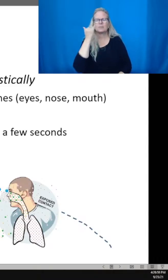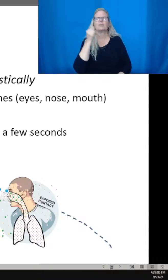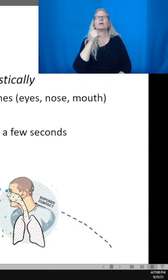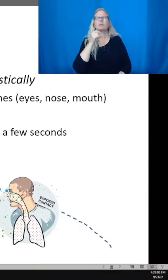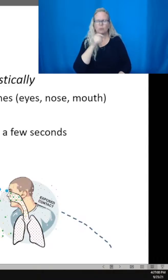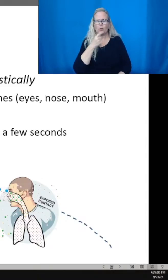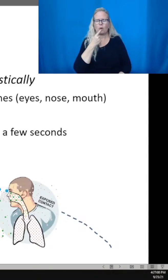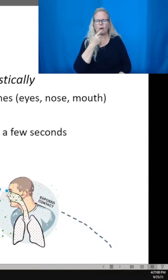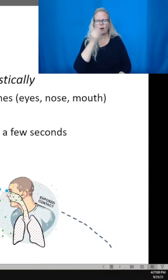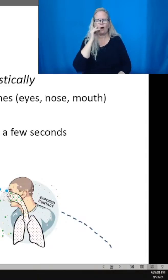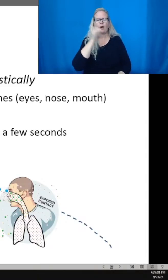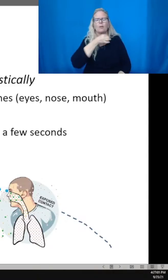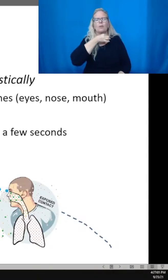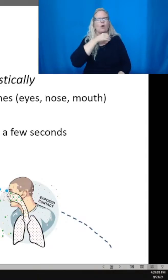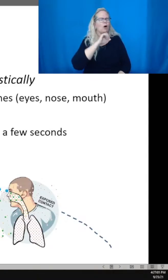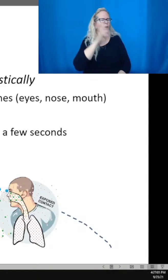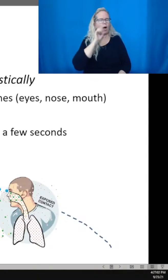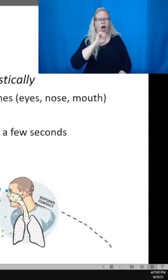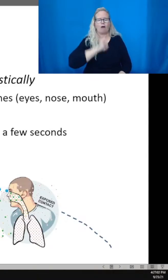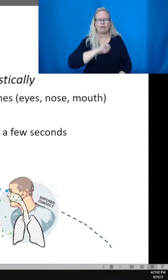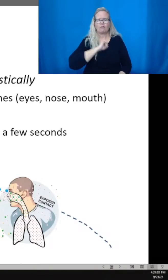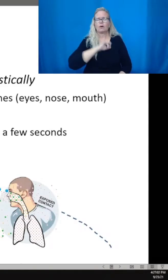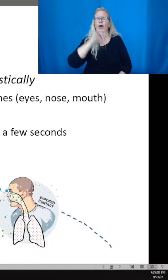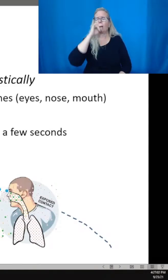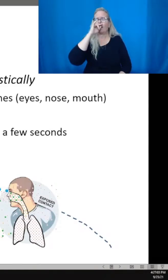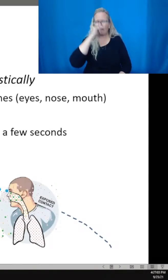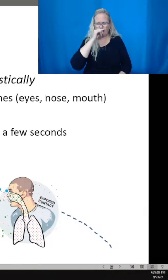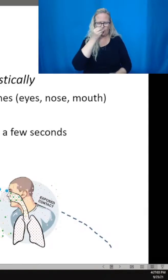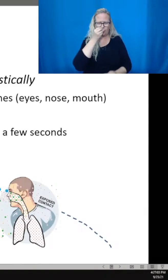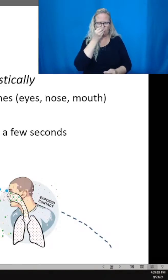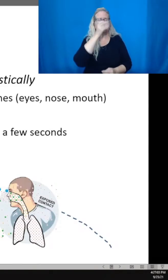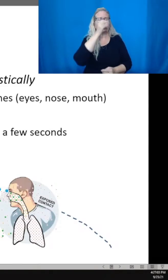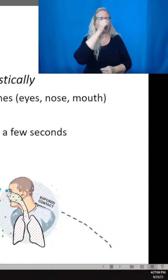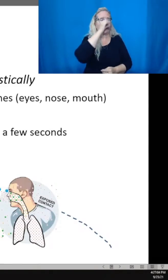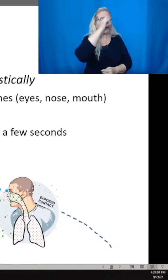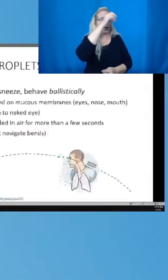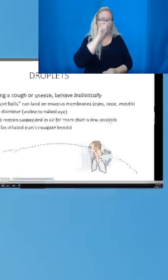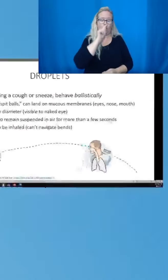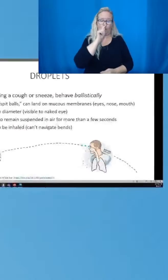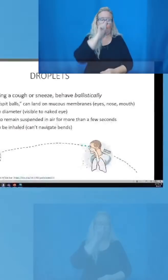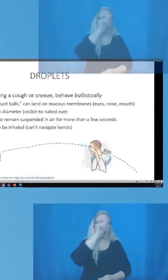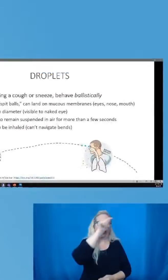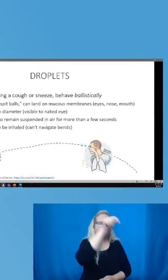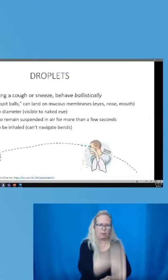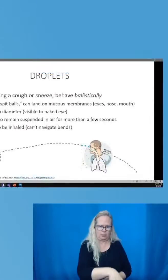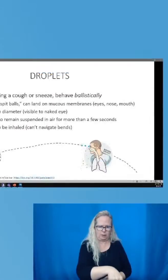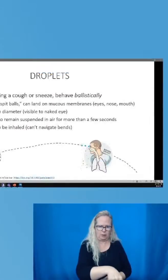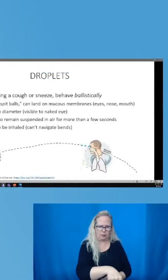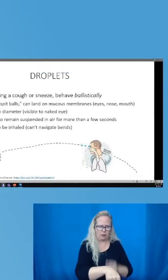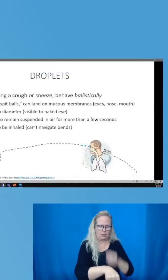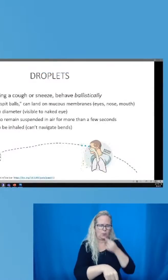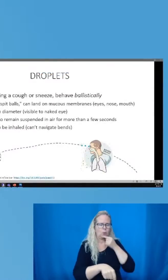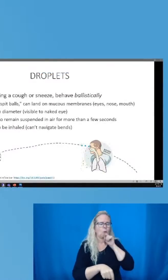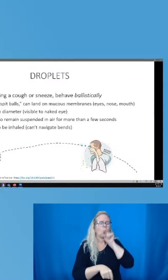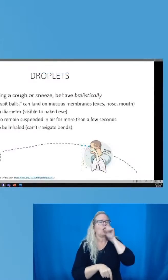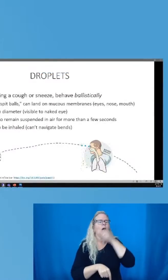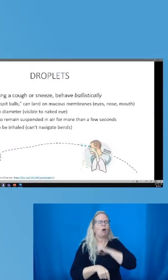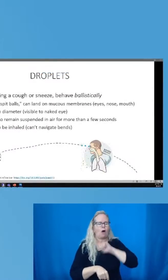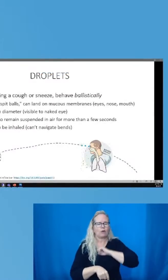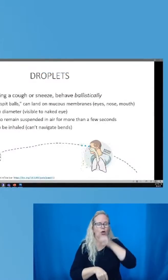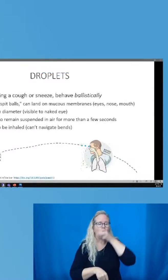and they can expel them with considerable speed. Droplets themselves are quite big, with diameters greater than something about 100